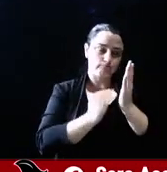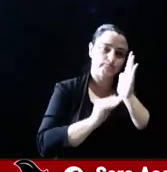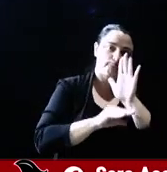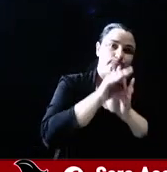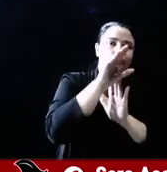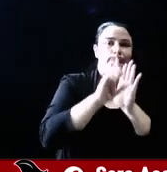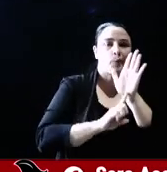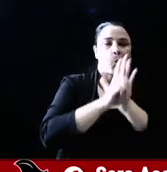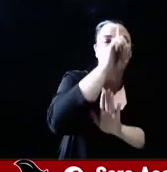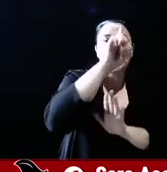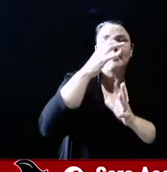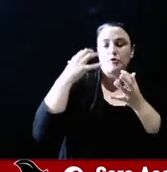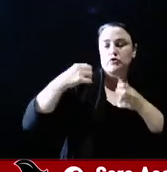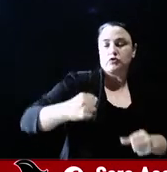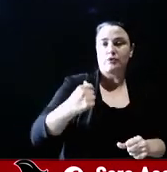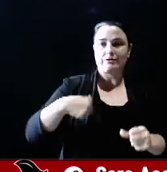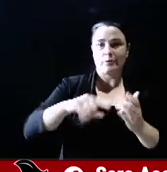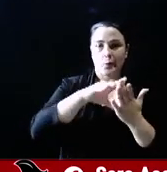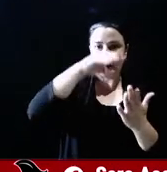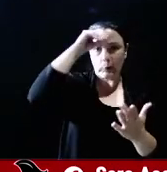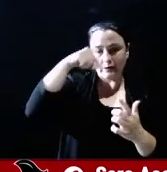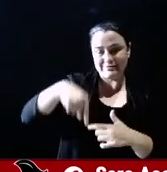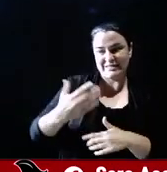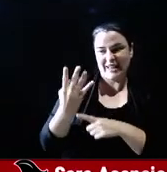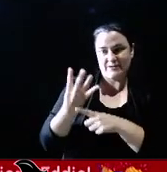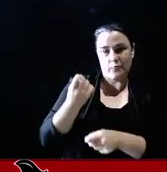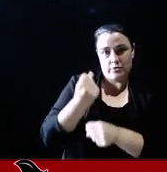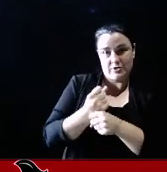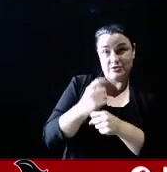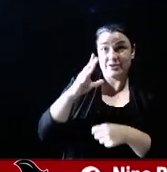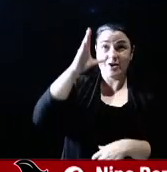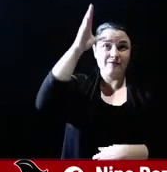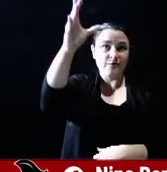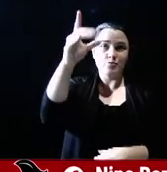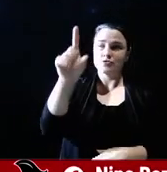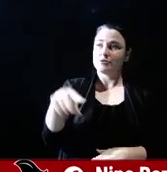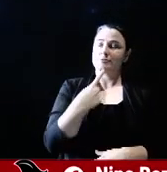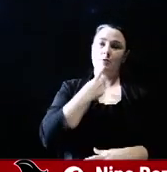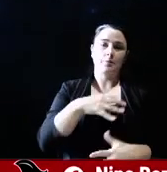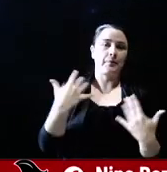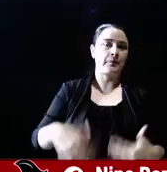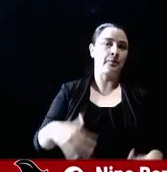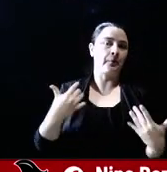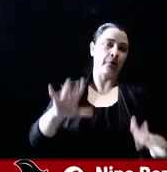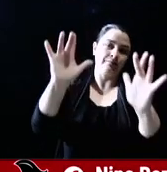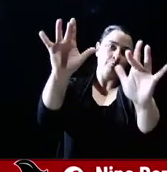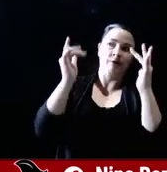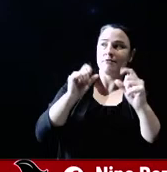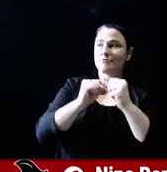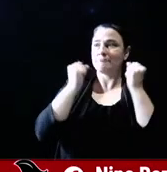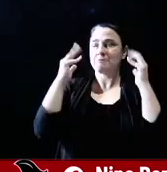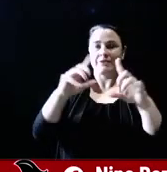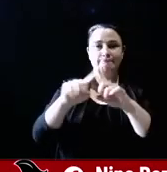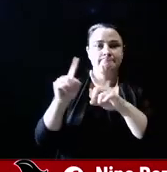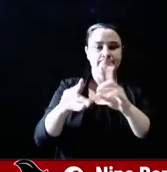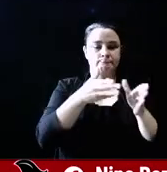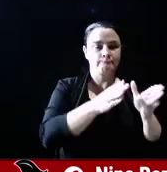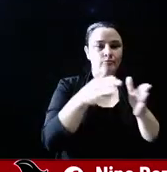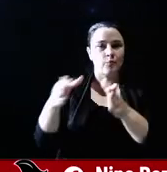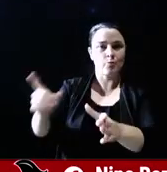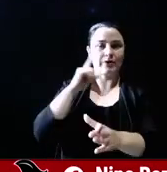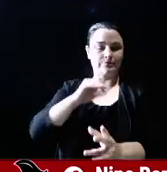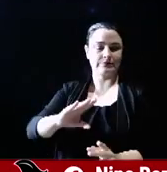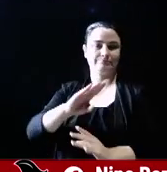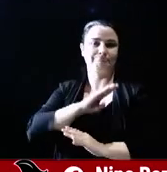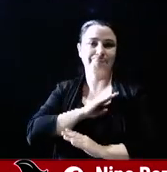last 4 years, that our futures are nothing less than the brightest, and that there are many paths to fulfillment. Let us pray